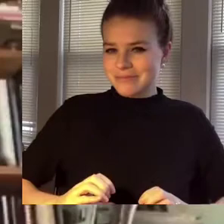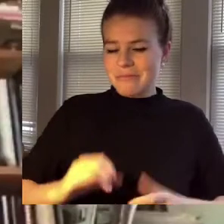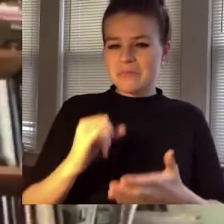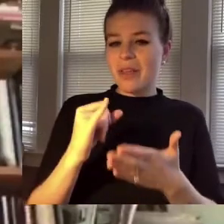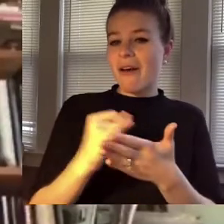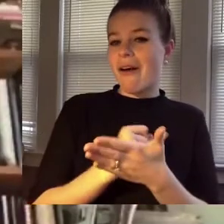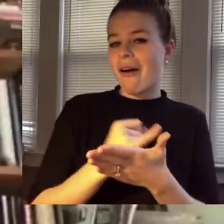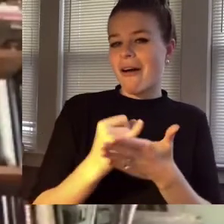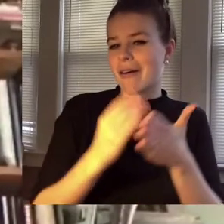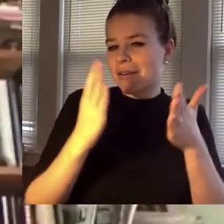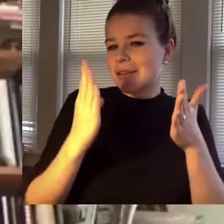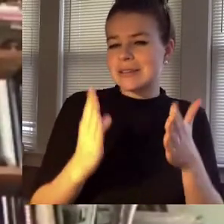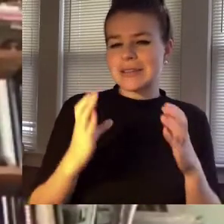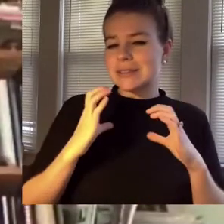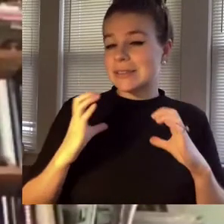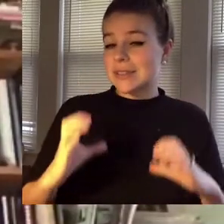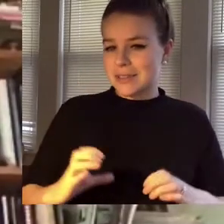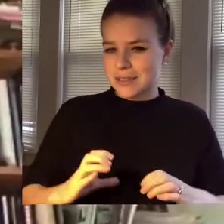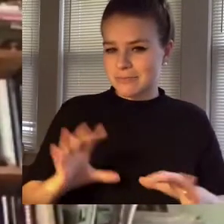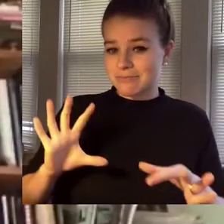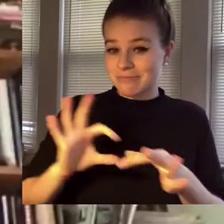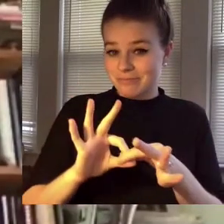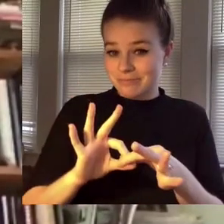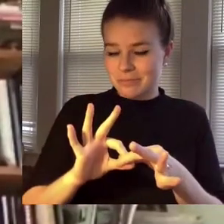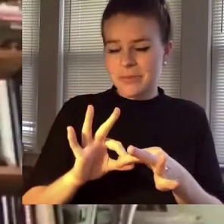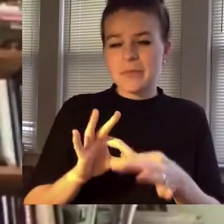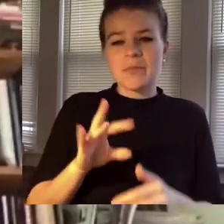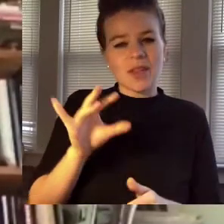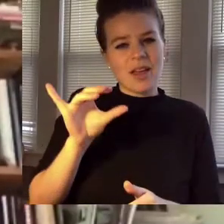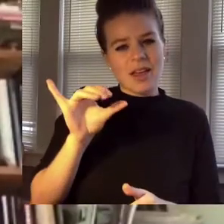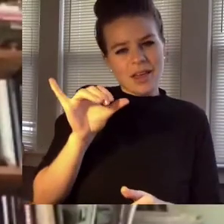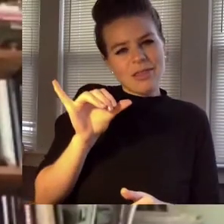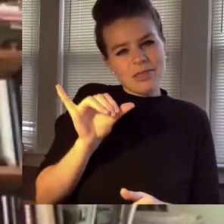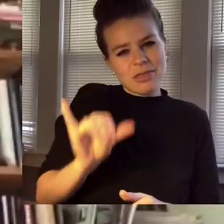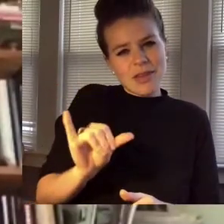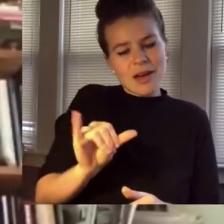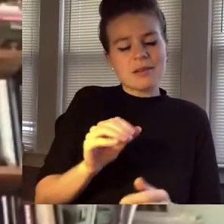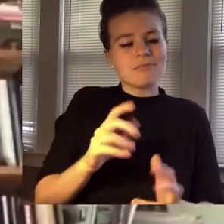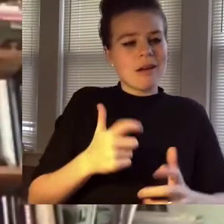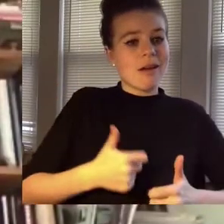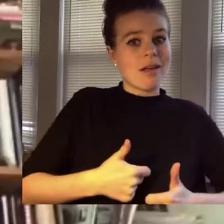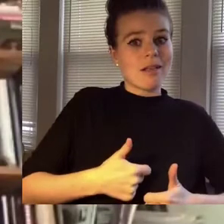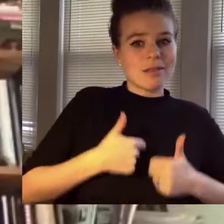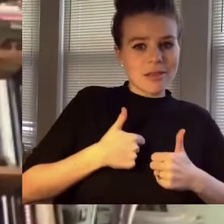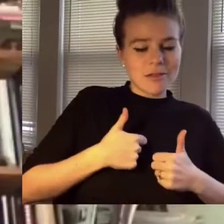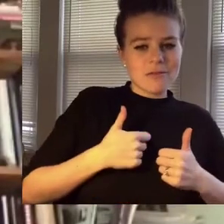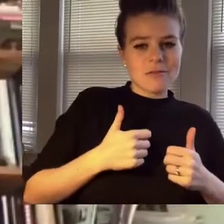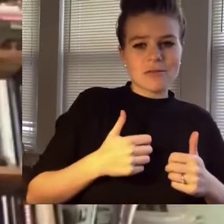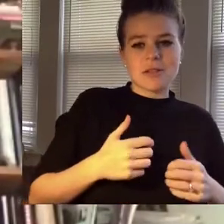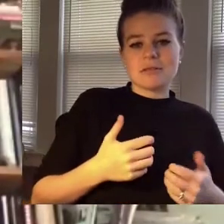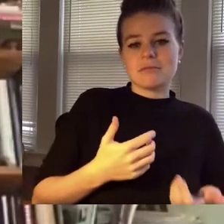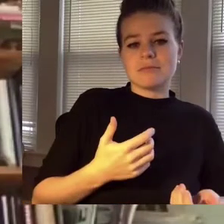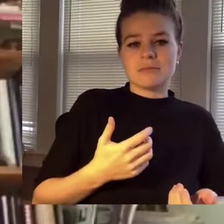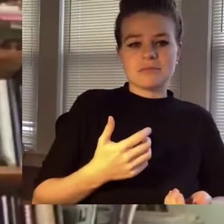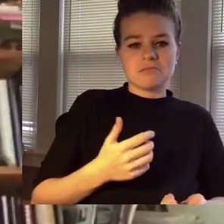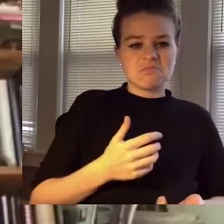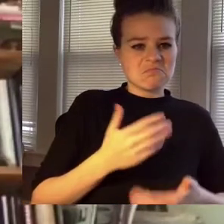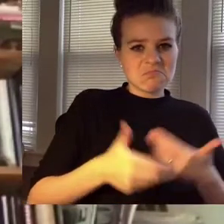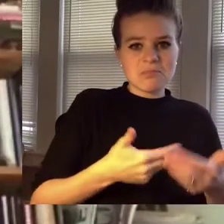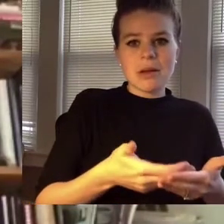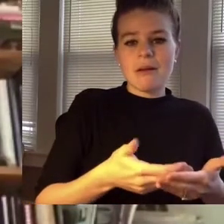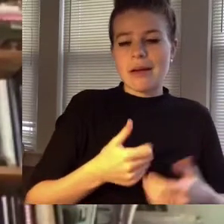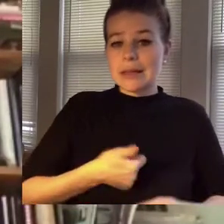citizen, and to make the connection between the lived life and the expressed life. I think that's